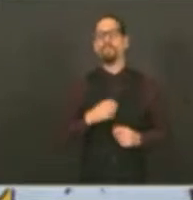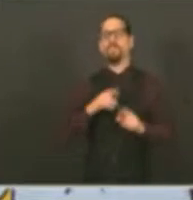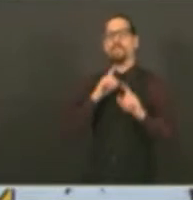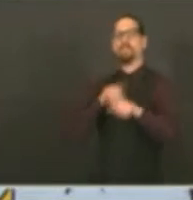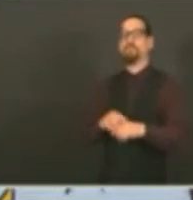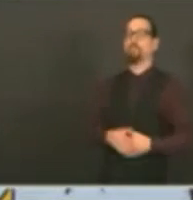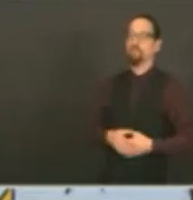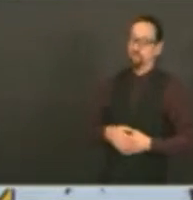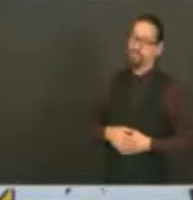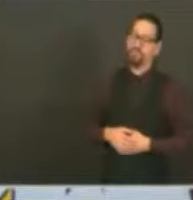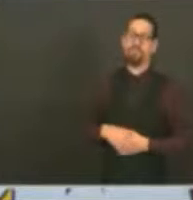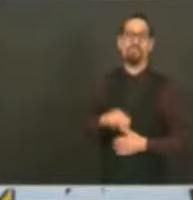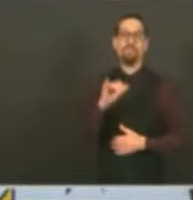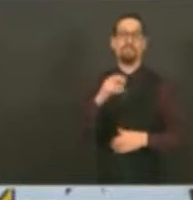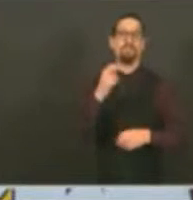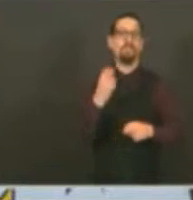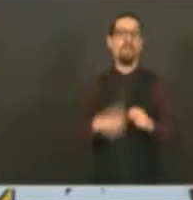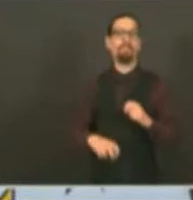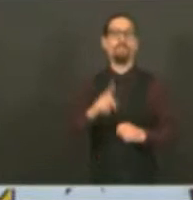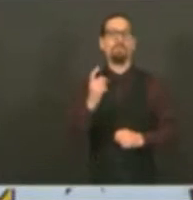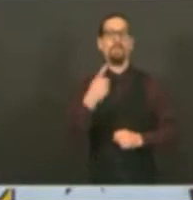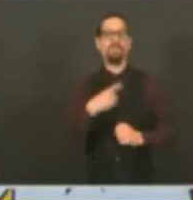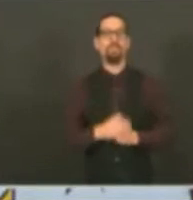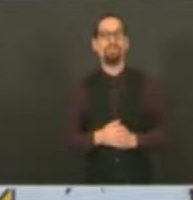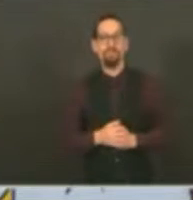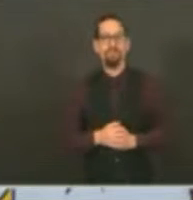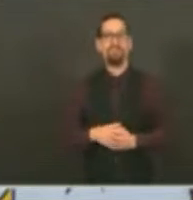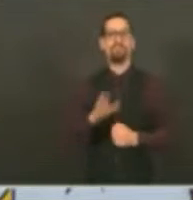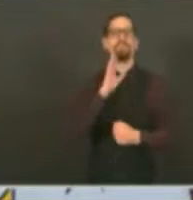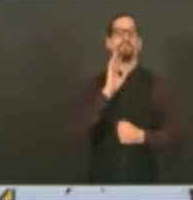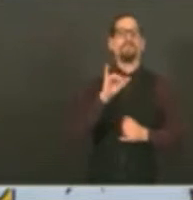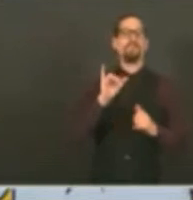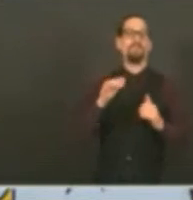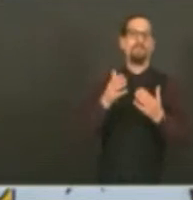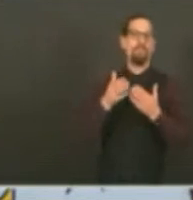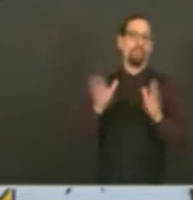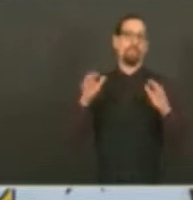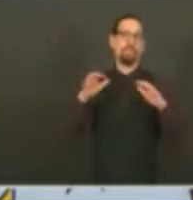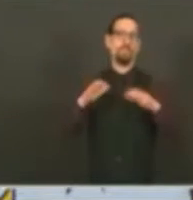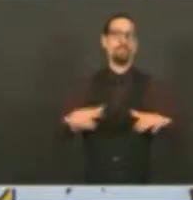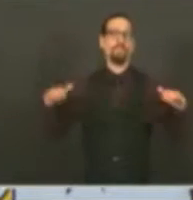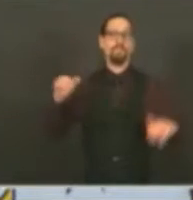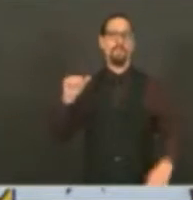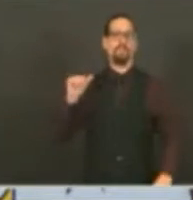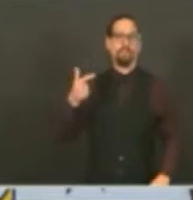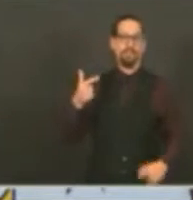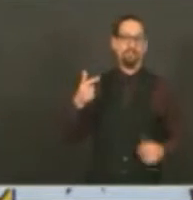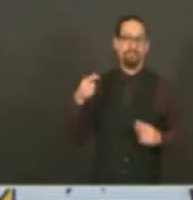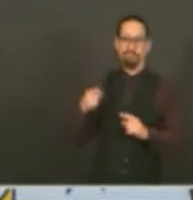General Assembly credit for coming back and trying to pass a budget.